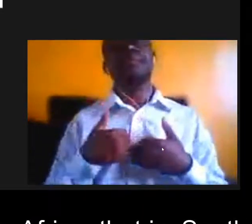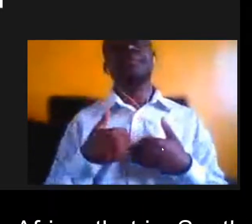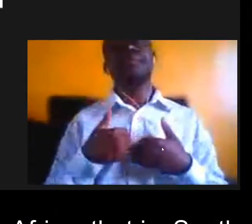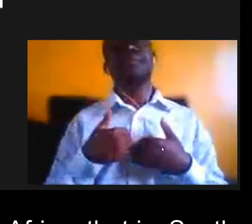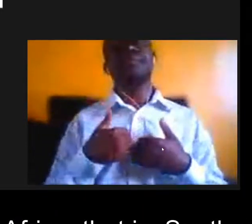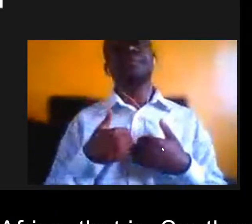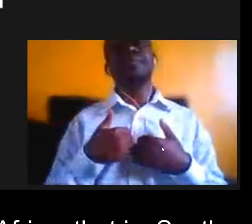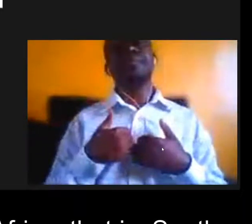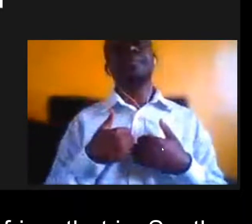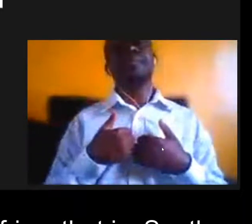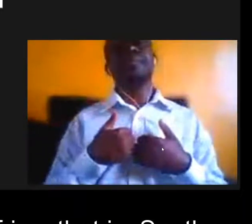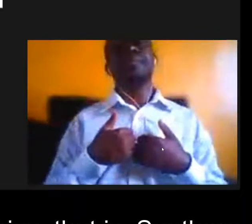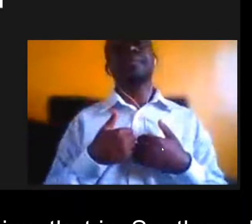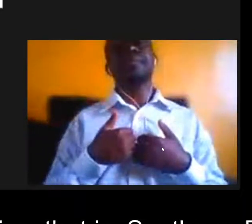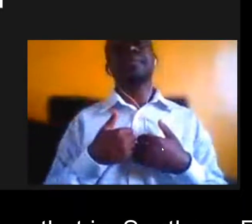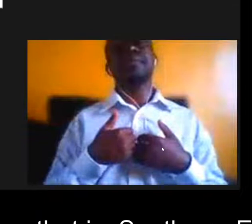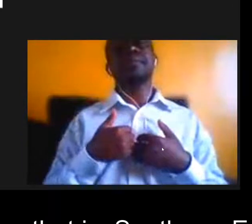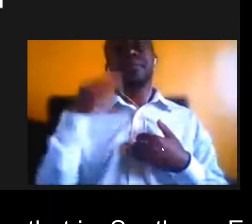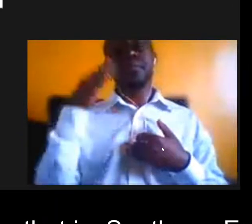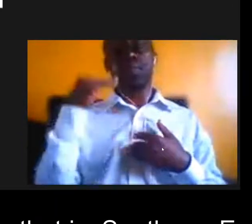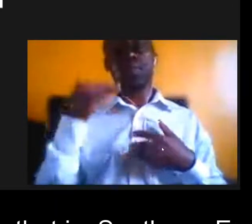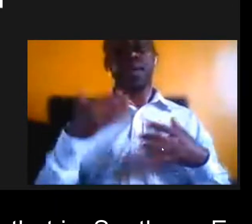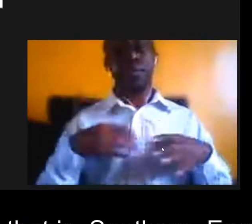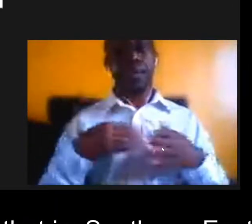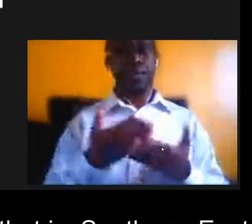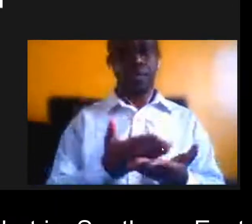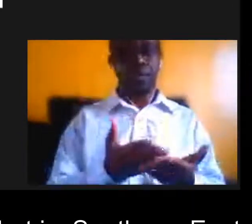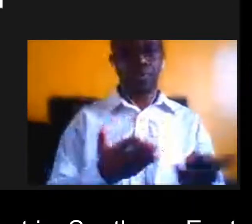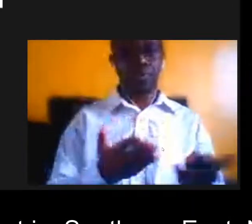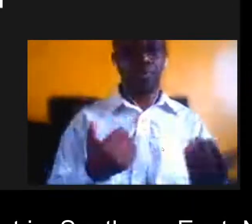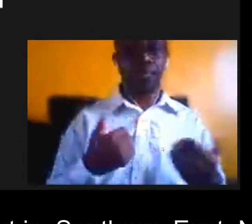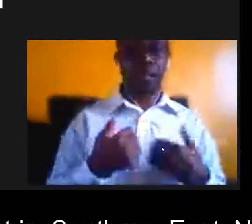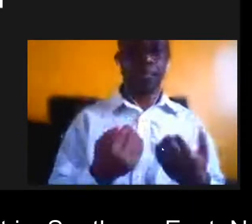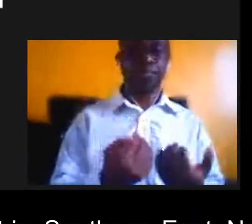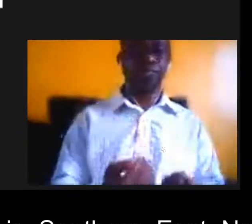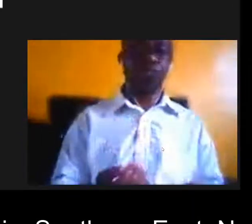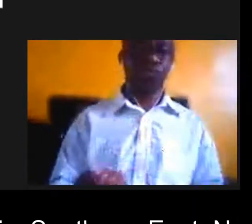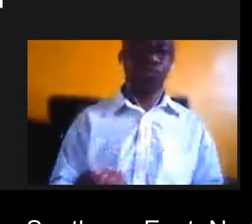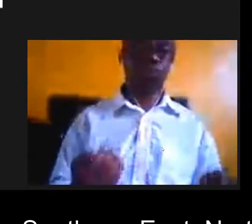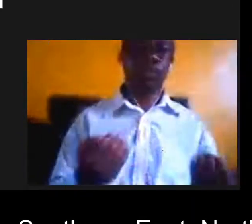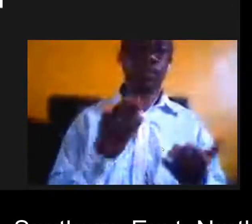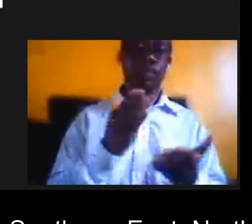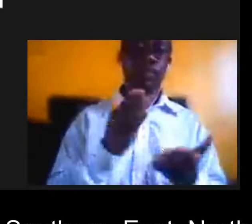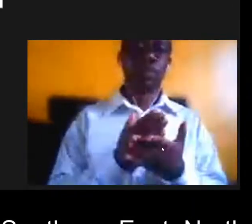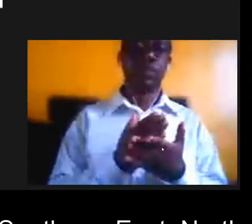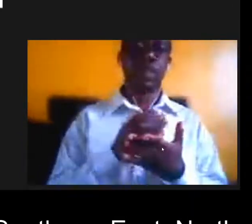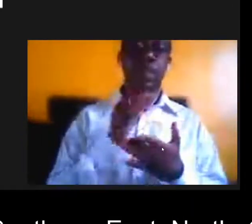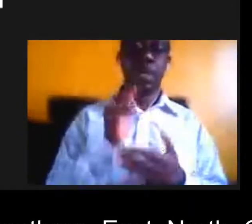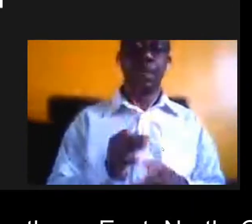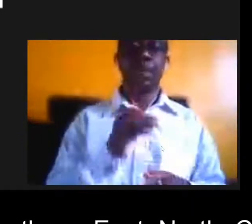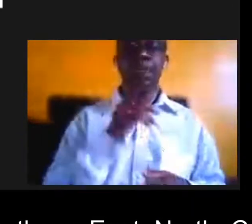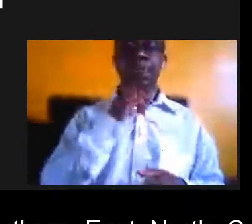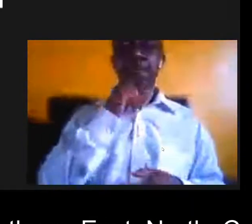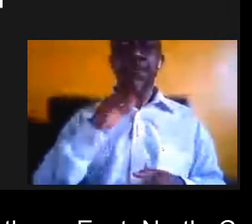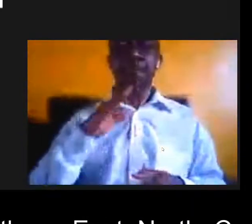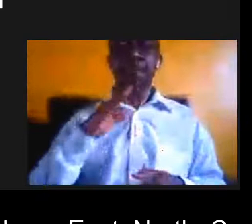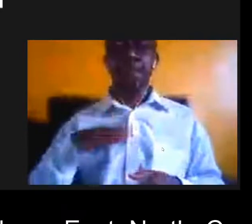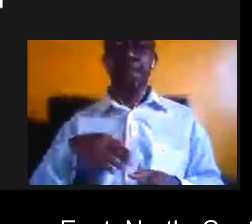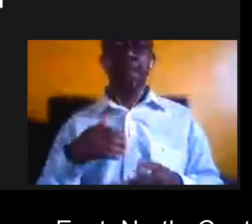workplace, because those people also have children, and when the parents are